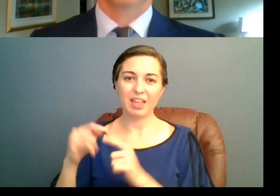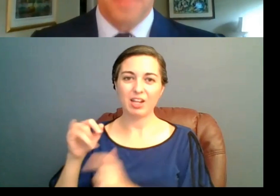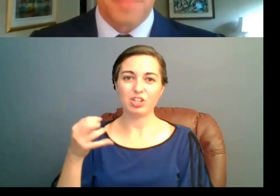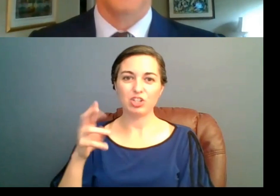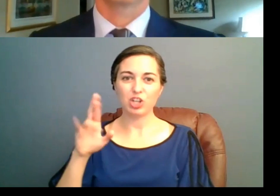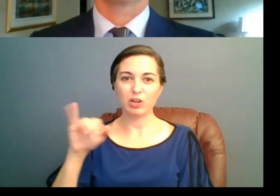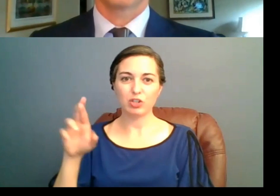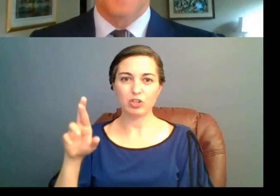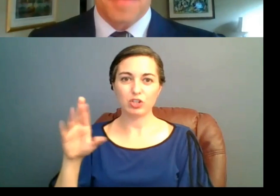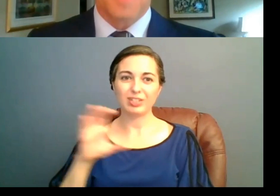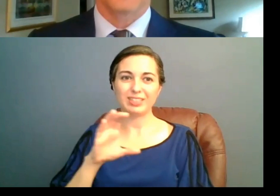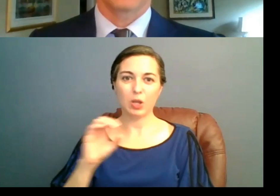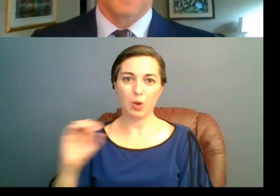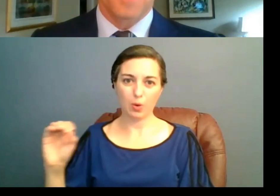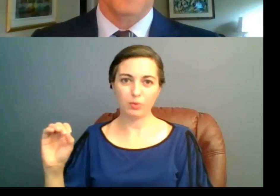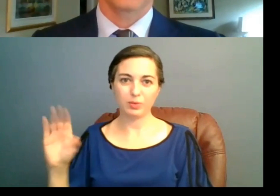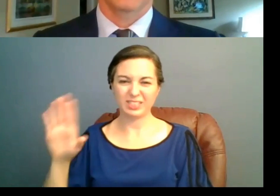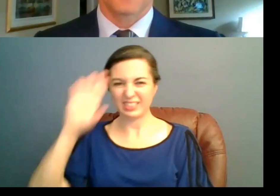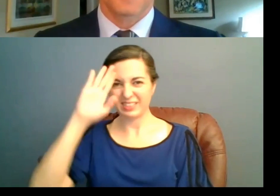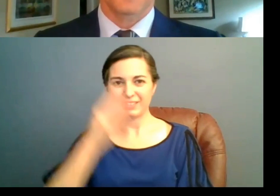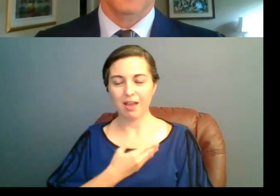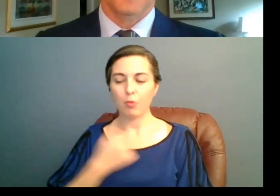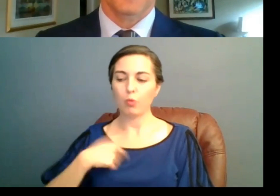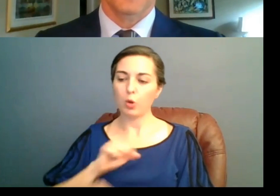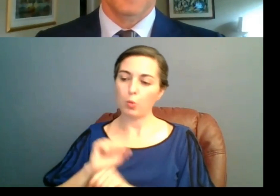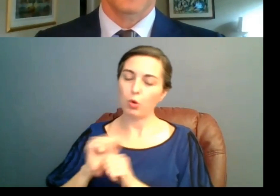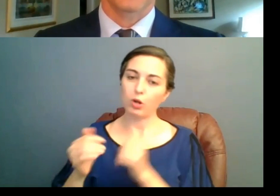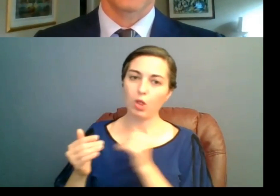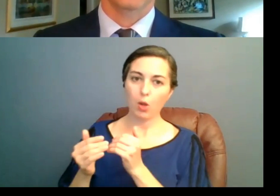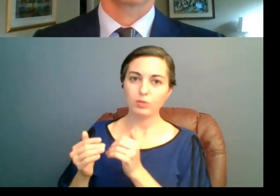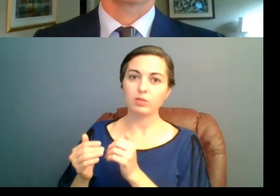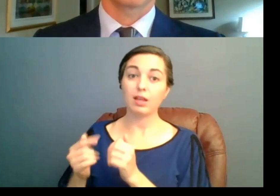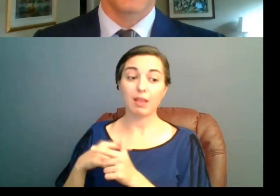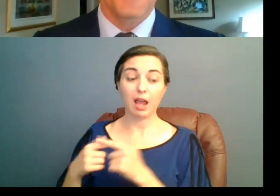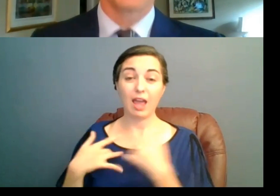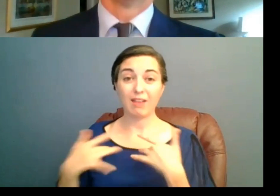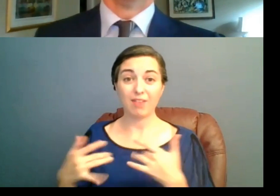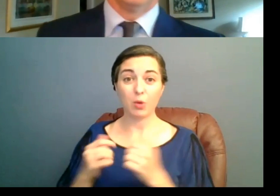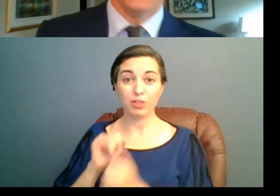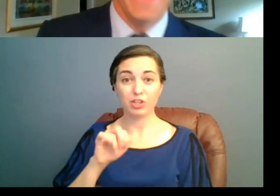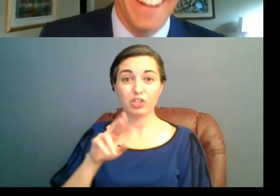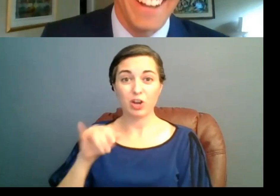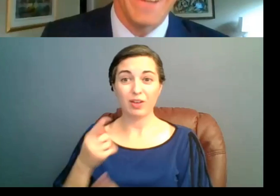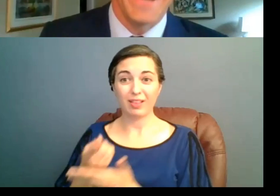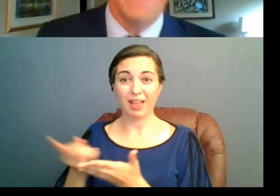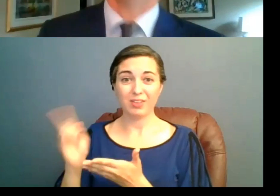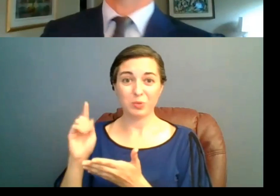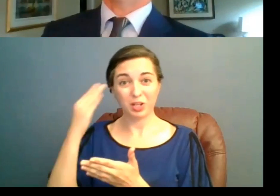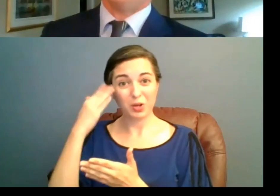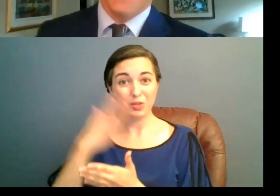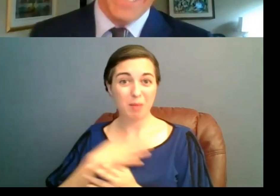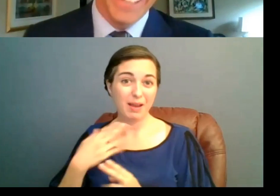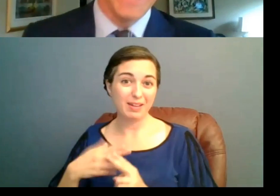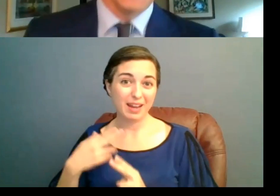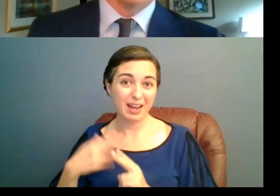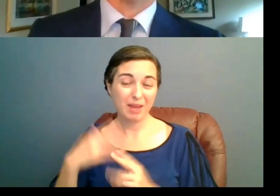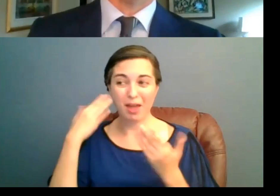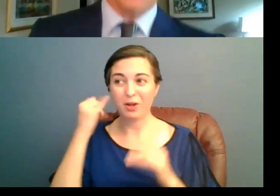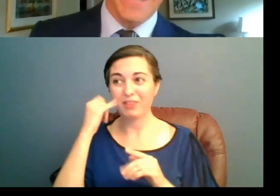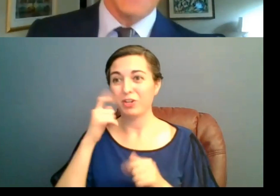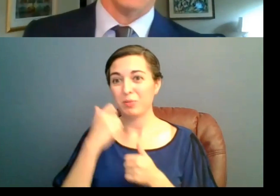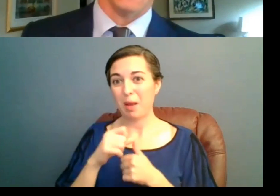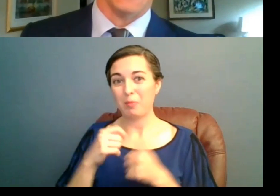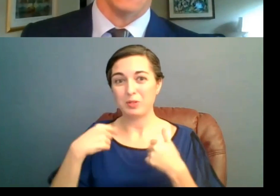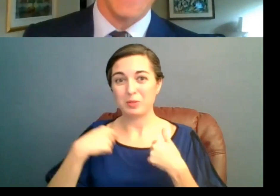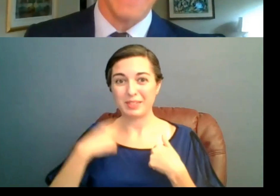who's our COO. We work very close with them. And I had an event with Jerry last week, so he does know my name. I don't know if he'll remember me if he sees me again.